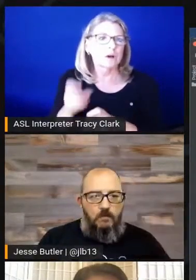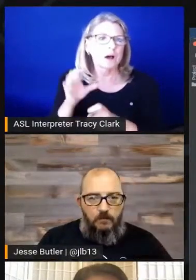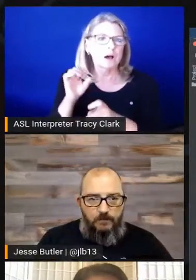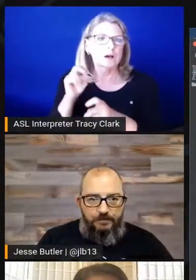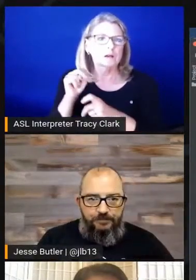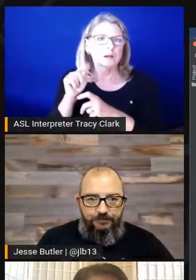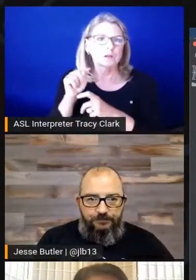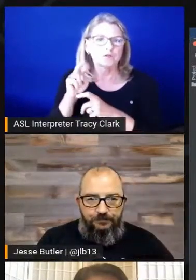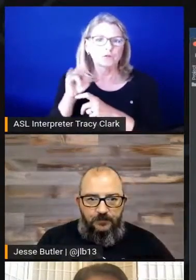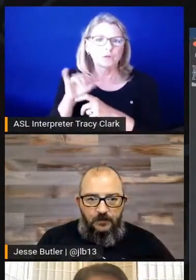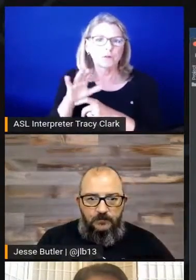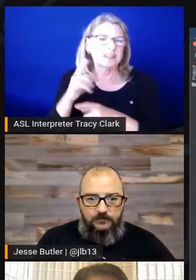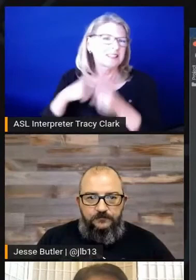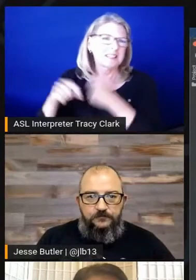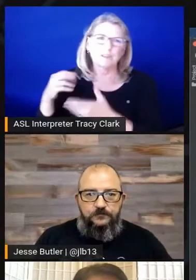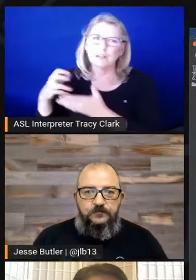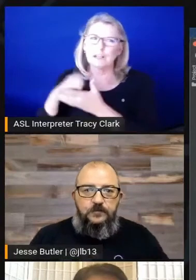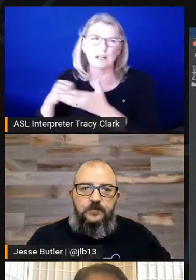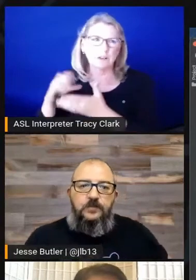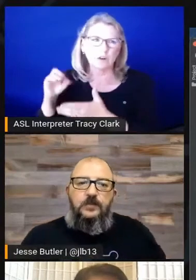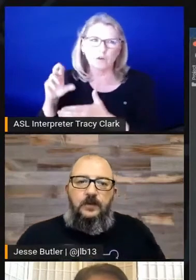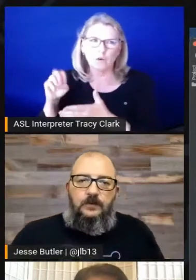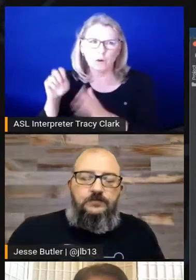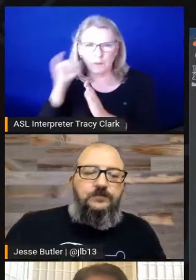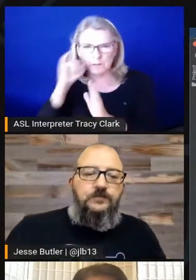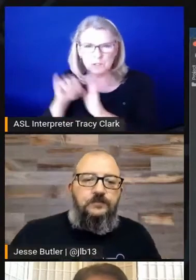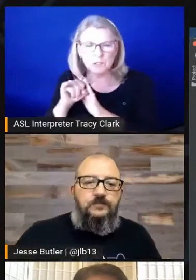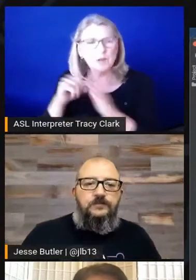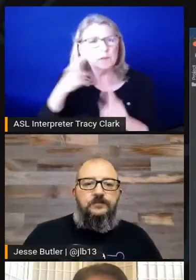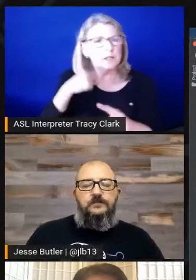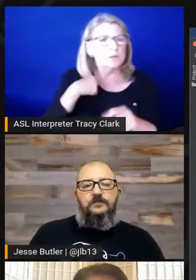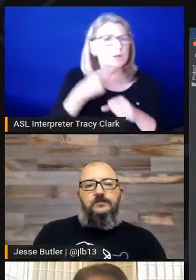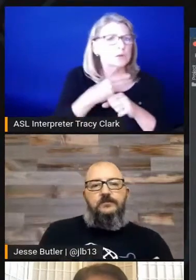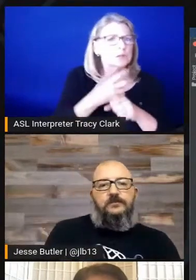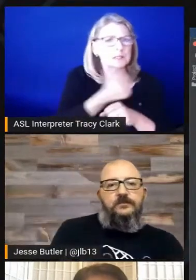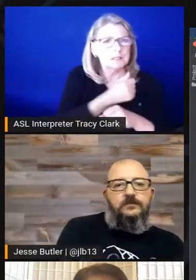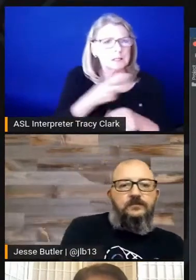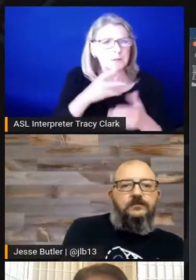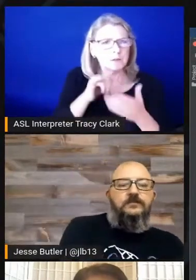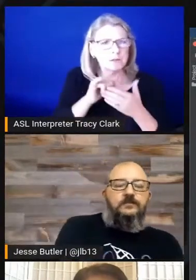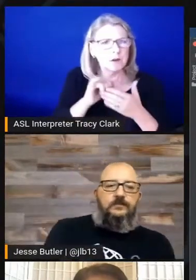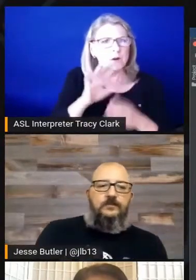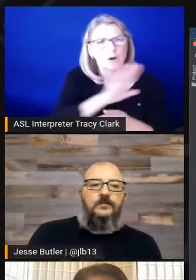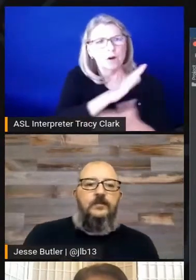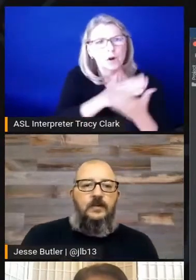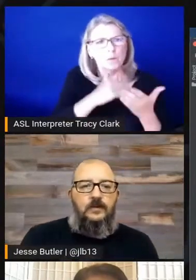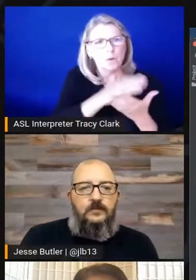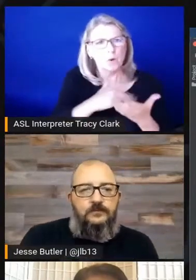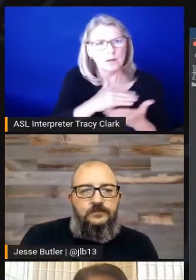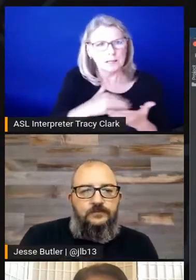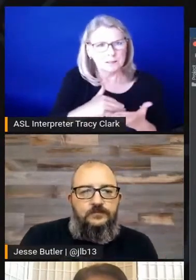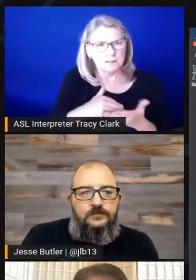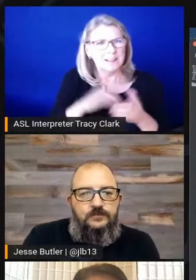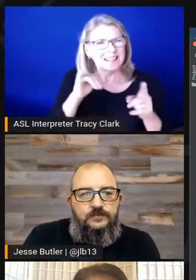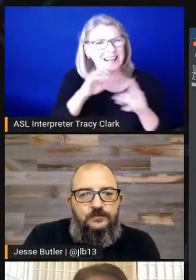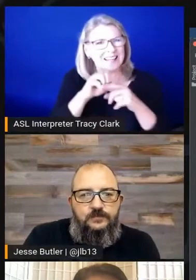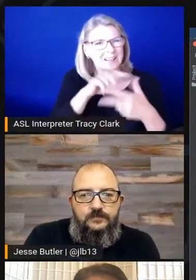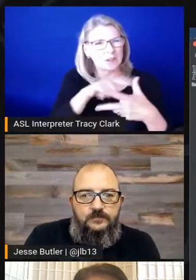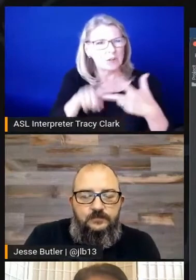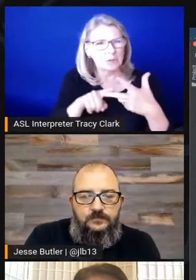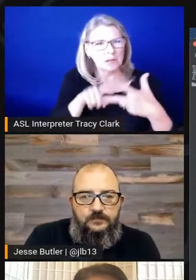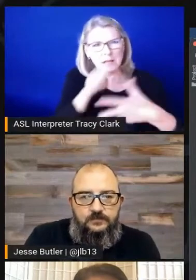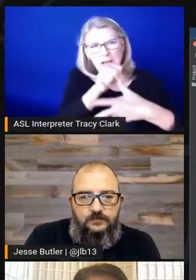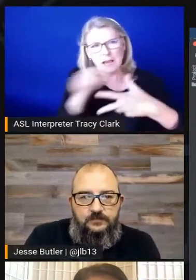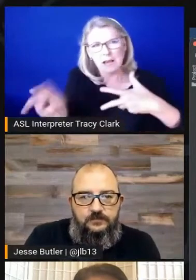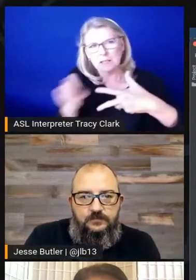using some of the contrib components like the 3 different exporters I mentioned. And then lastly, touching back on the